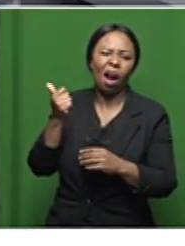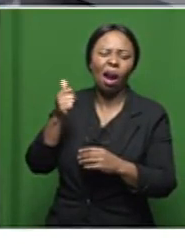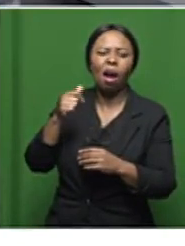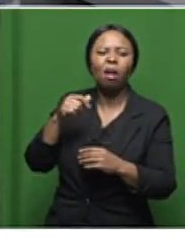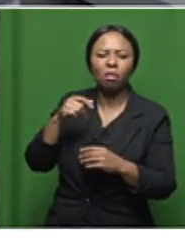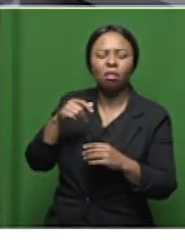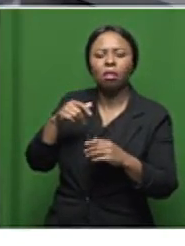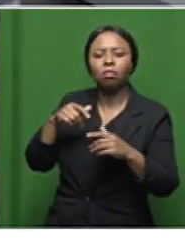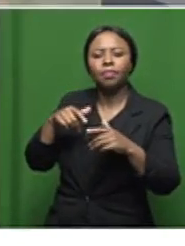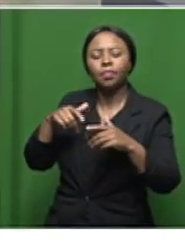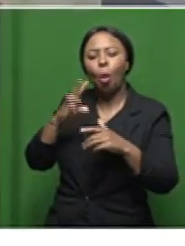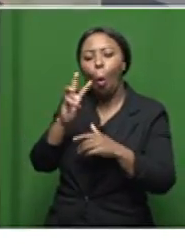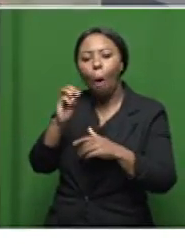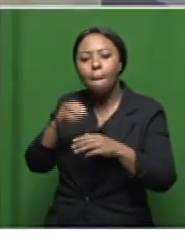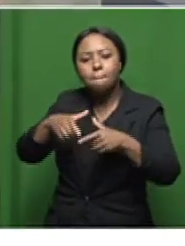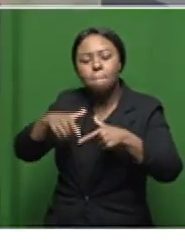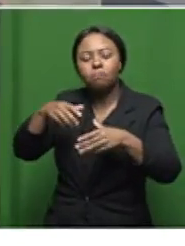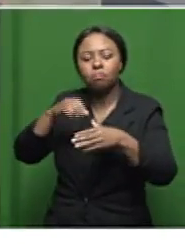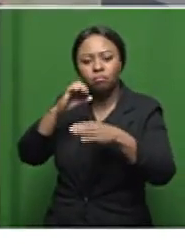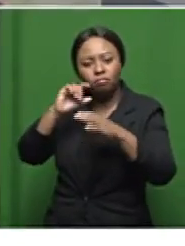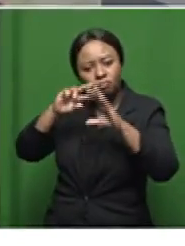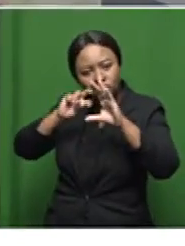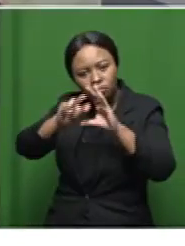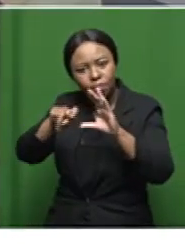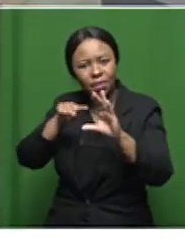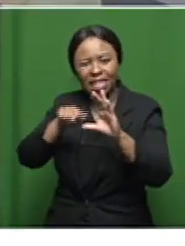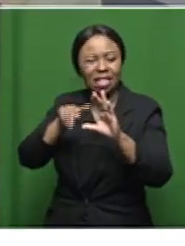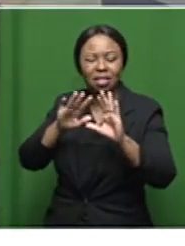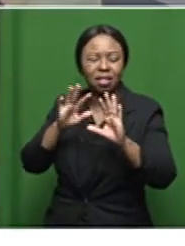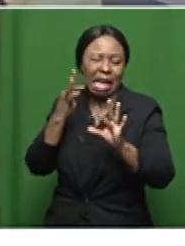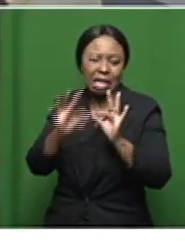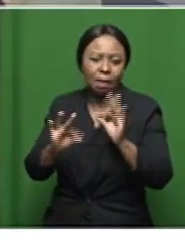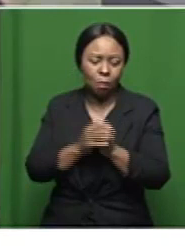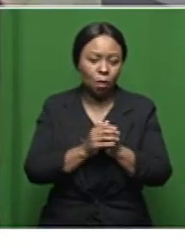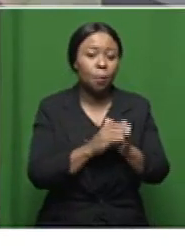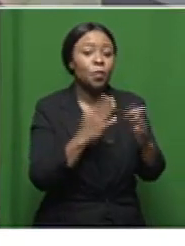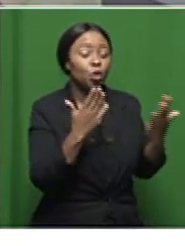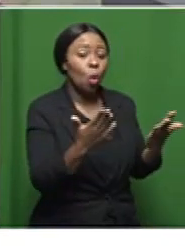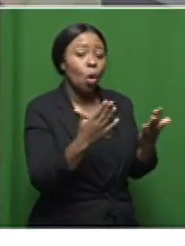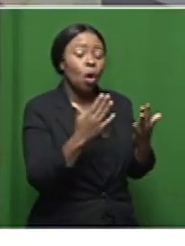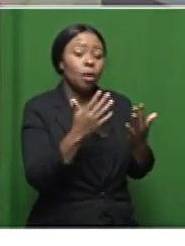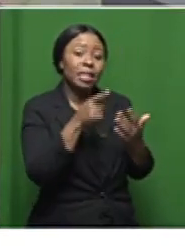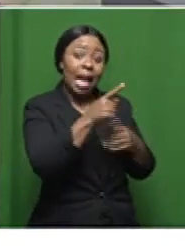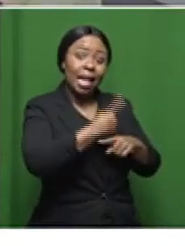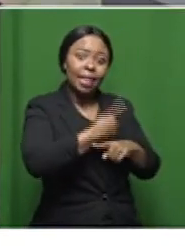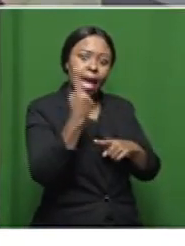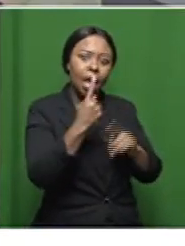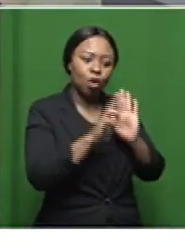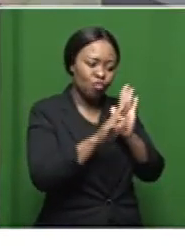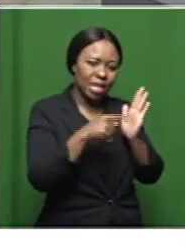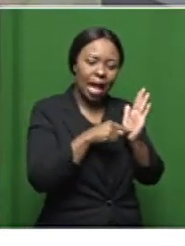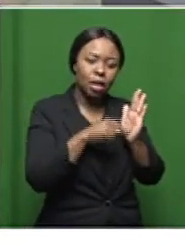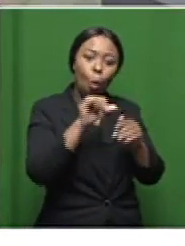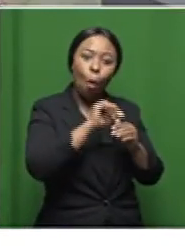smear, and then I was out of there. Take me back to that day when you received that call about your results a